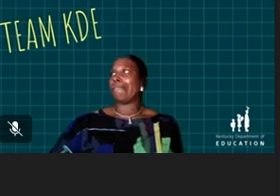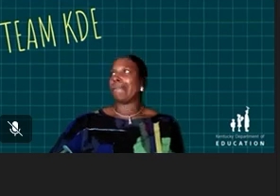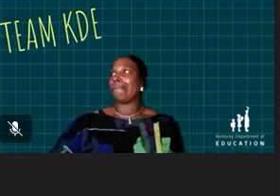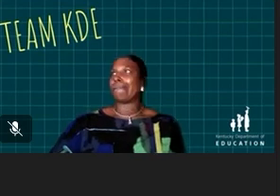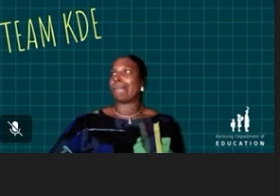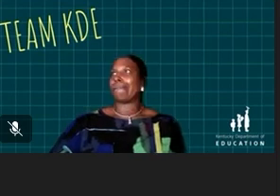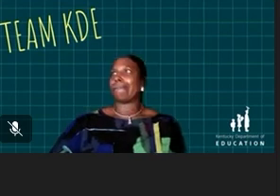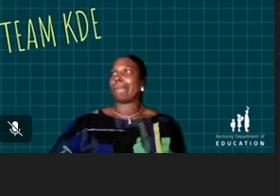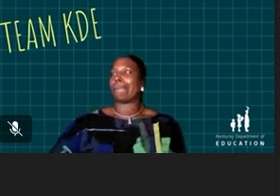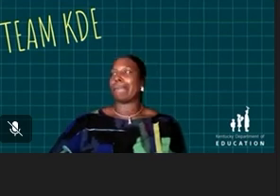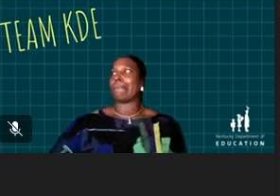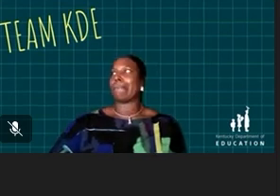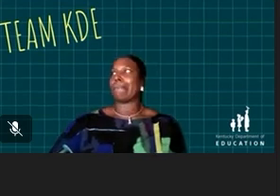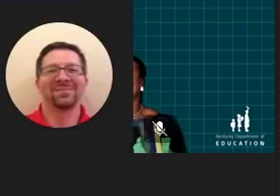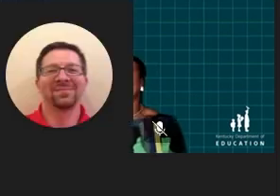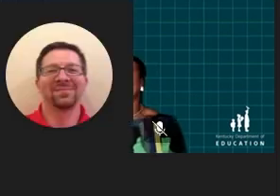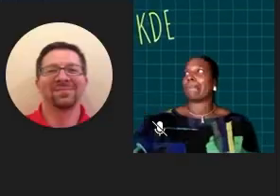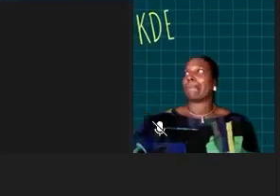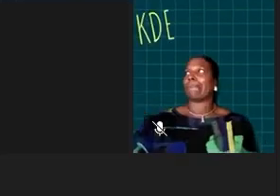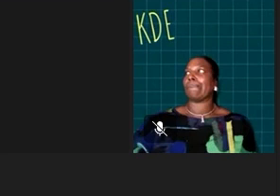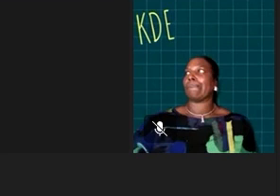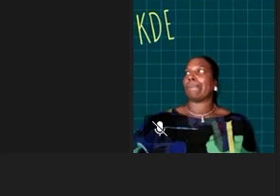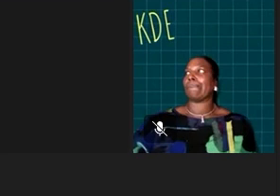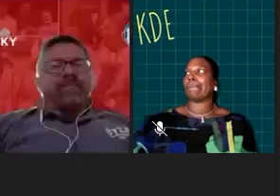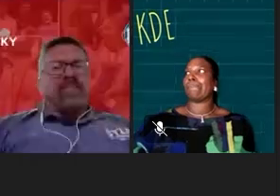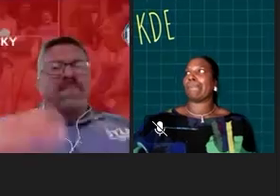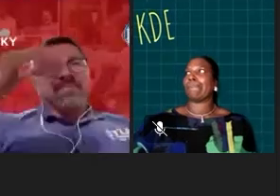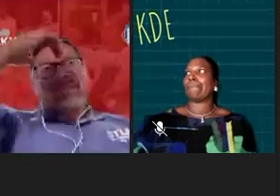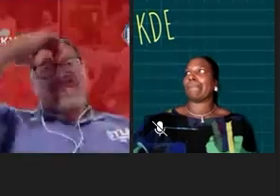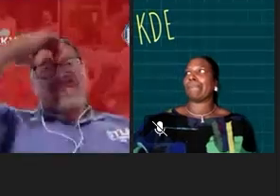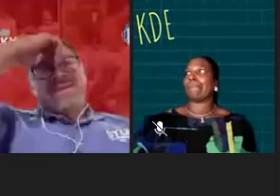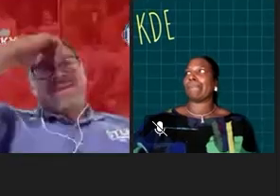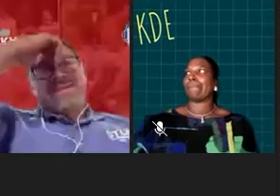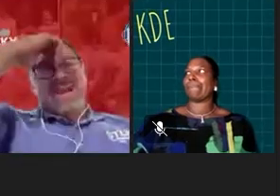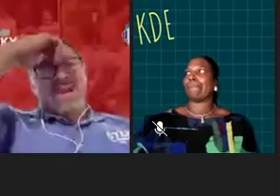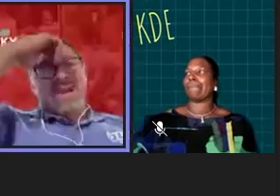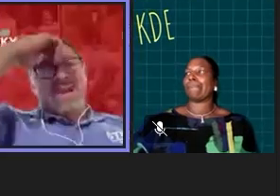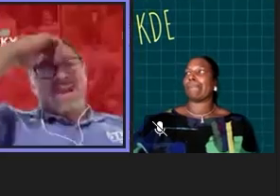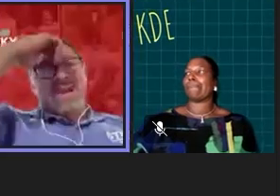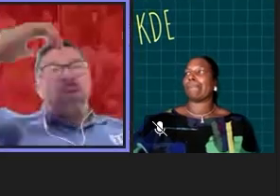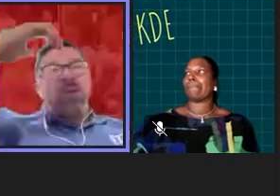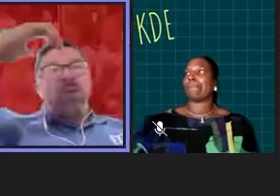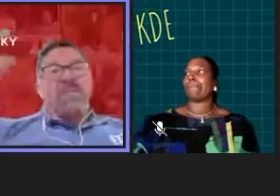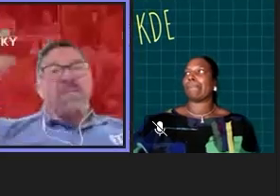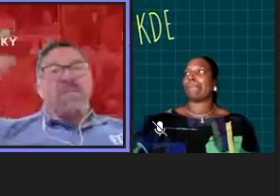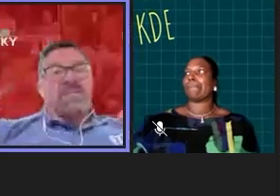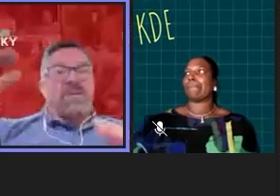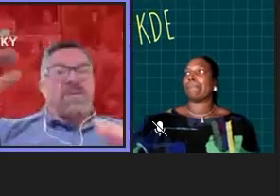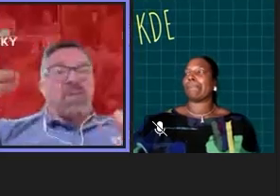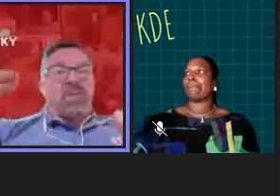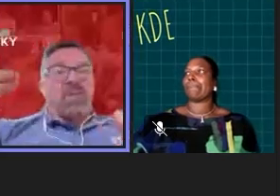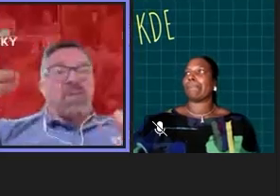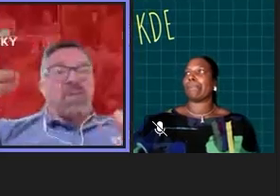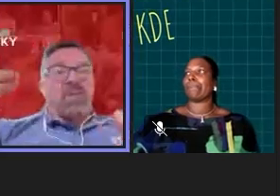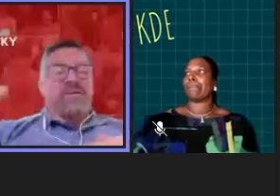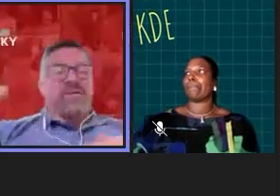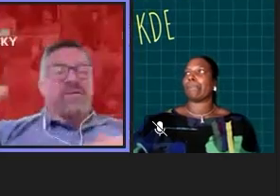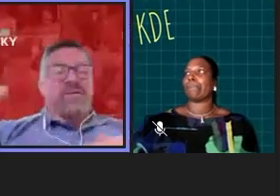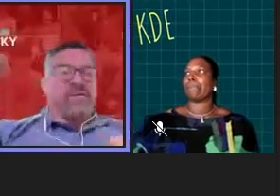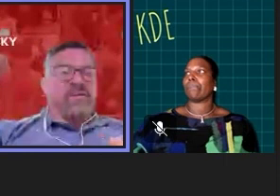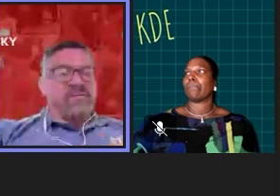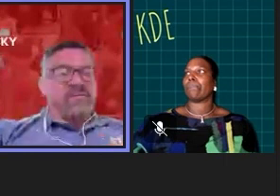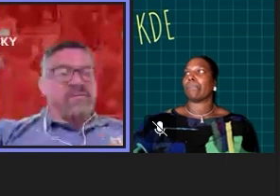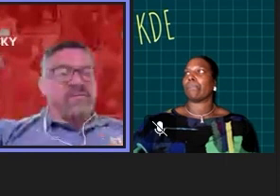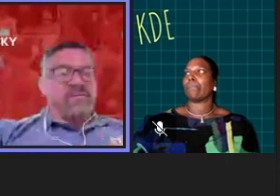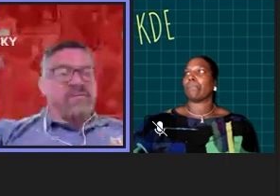same kind of issues associated with our switch over to ENA. Is that kind of where you establish multiple